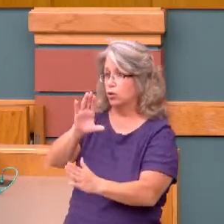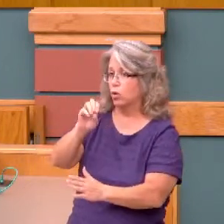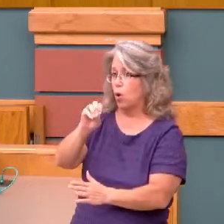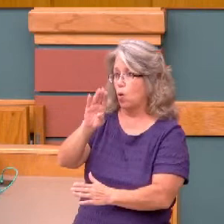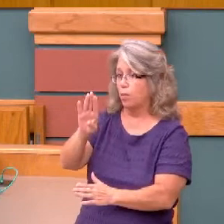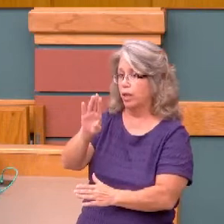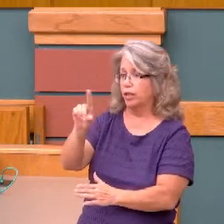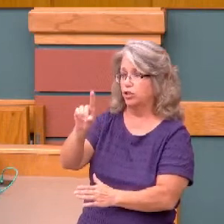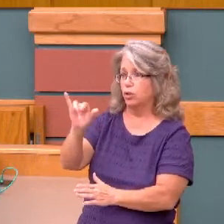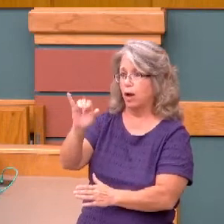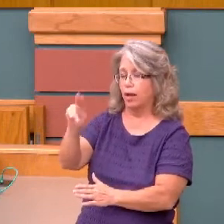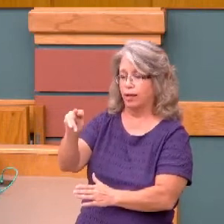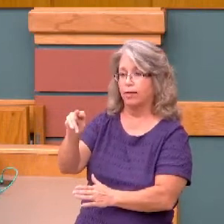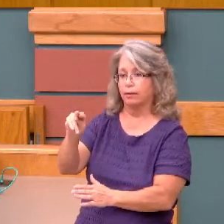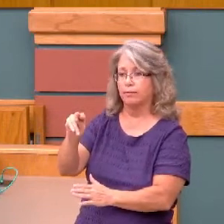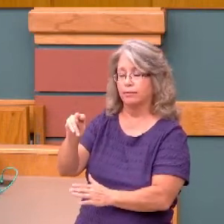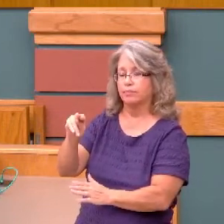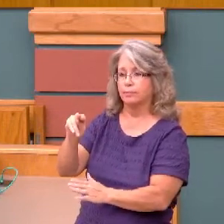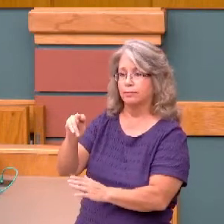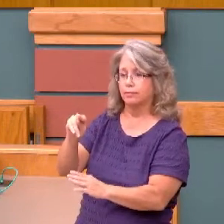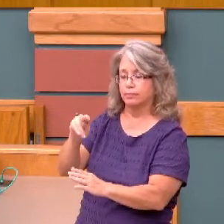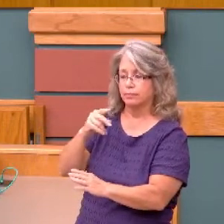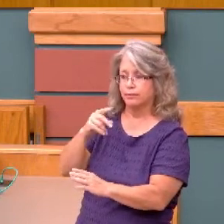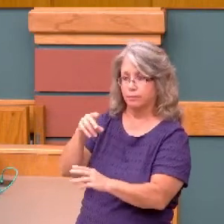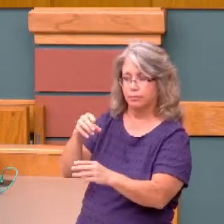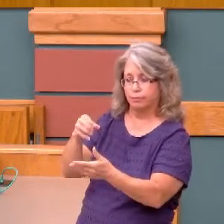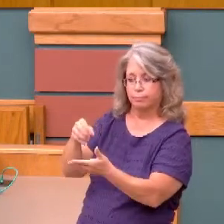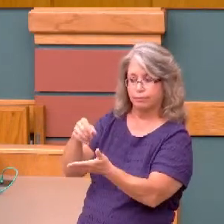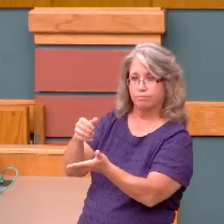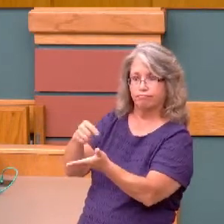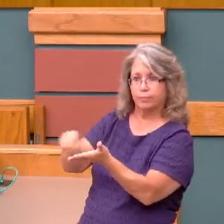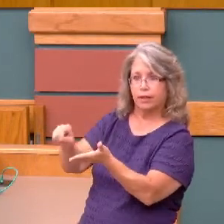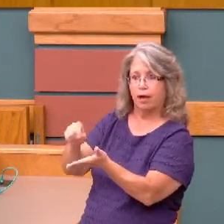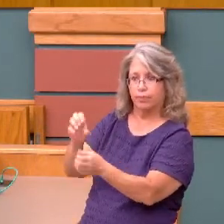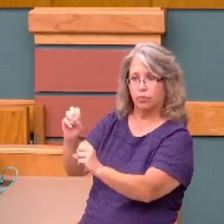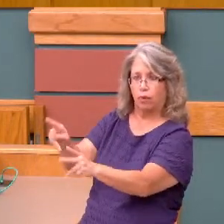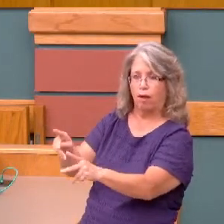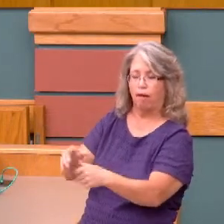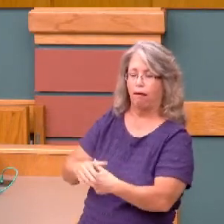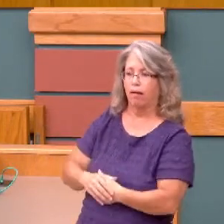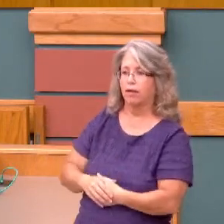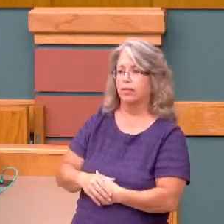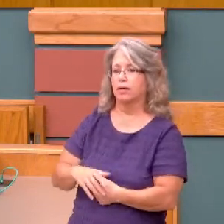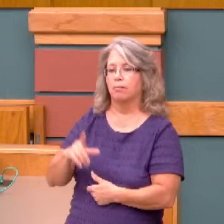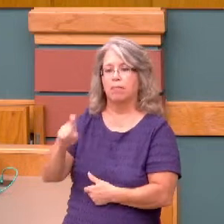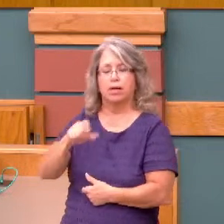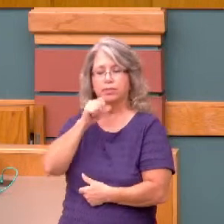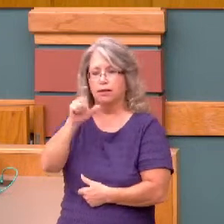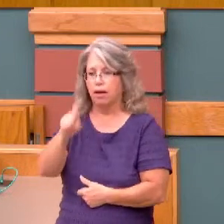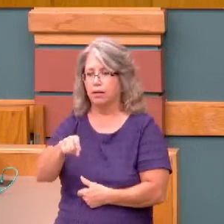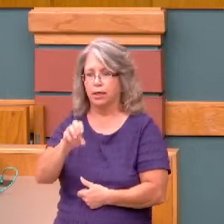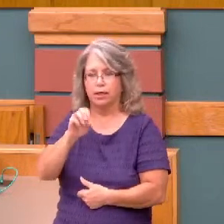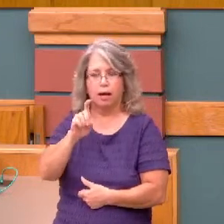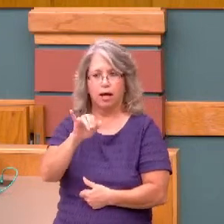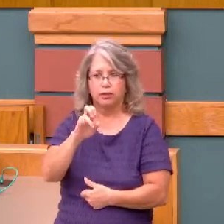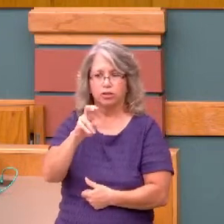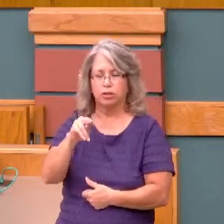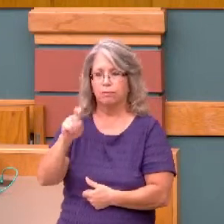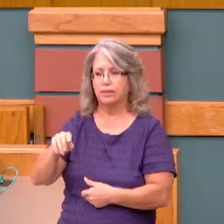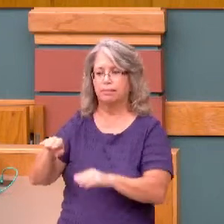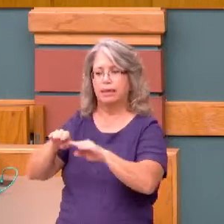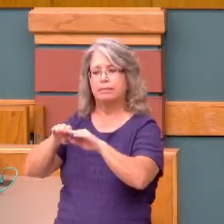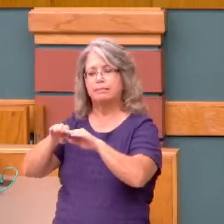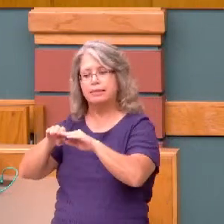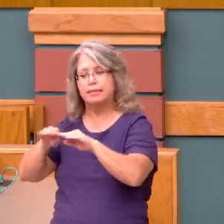it. You must not be on oxygen, and you must be stable to be treated at home. And we want you to have a positive